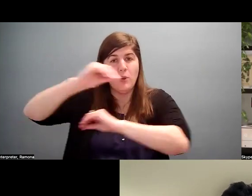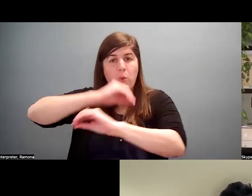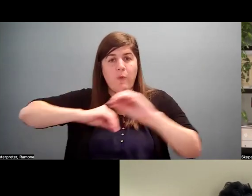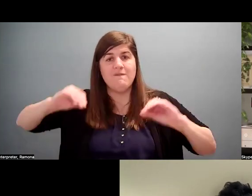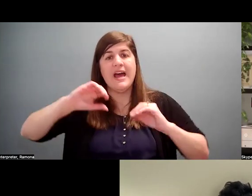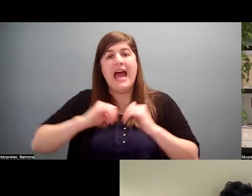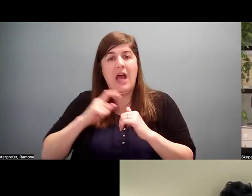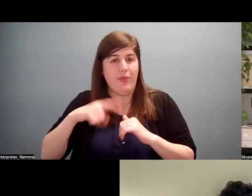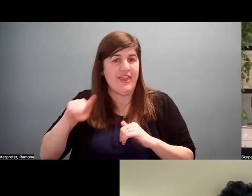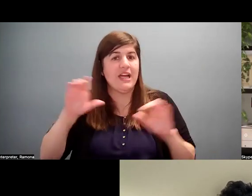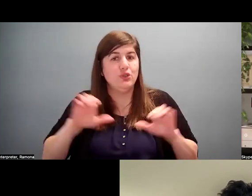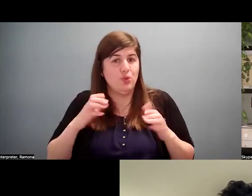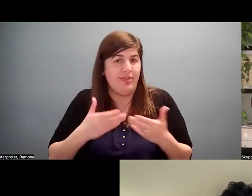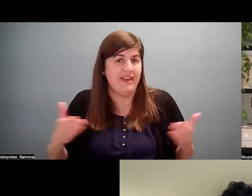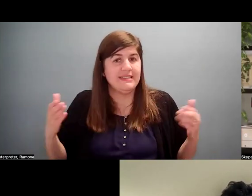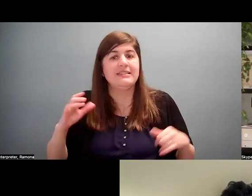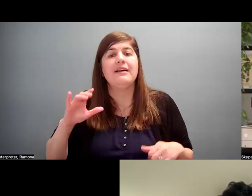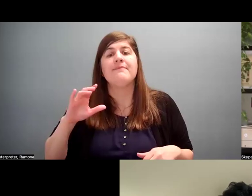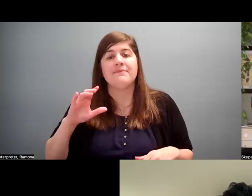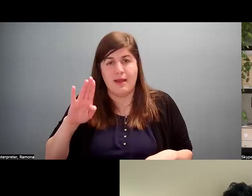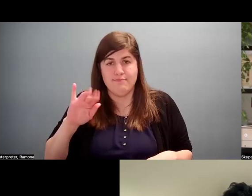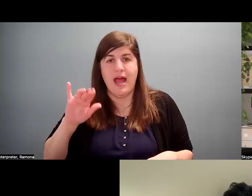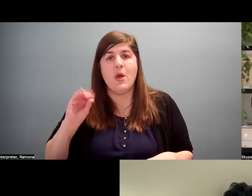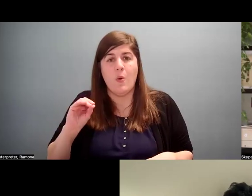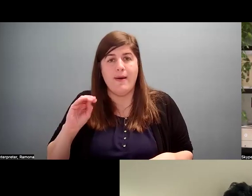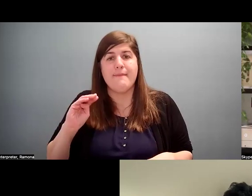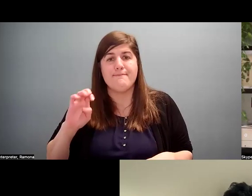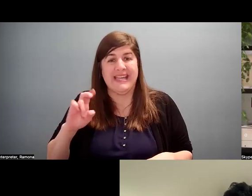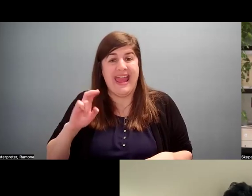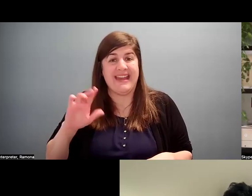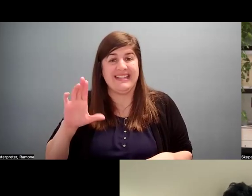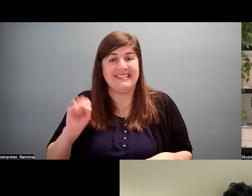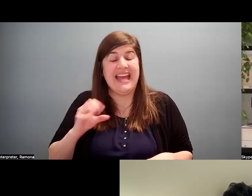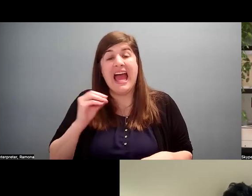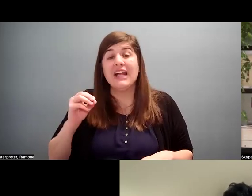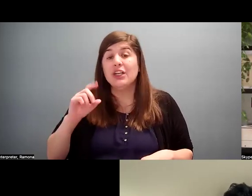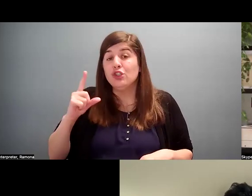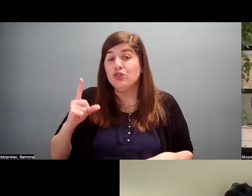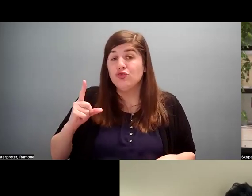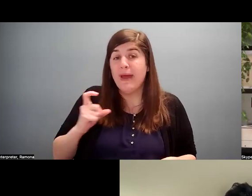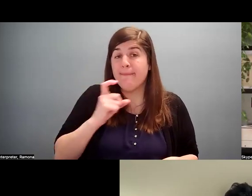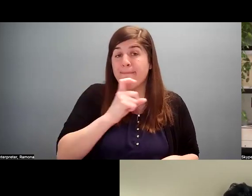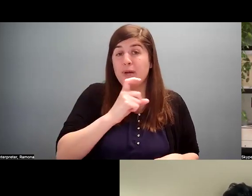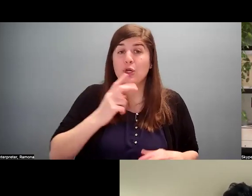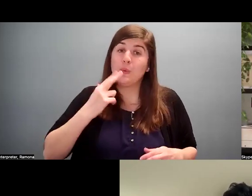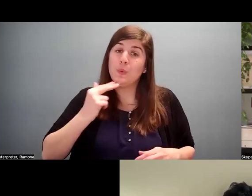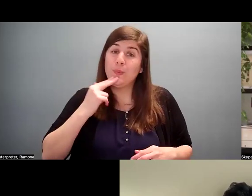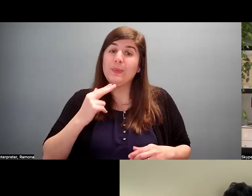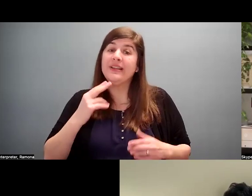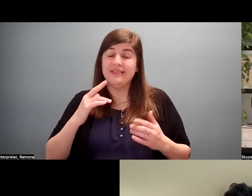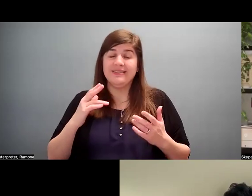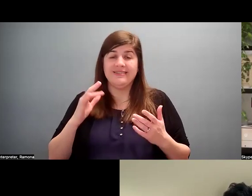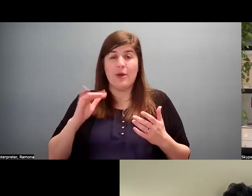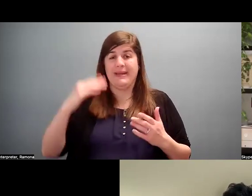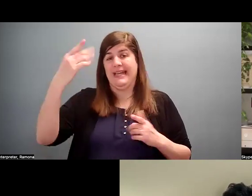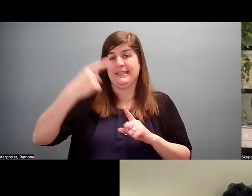stuff with the way that they move, biomechanics. And shrimp are cute. So we're going to learn about how shrimp swim. So that'll be next month. And then